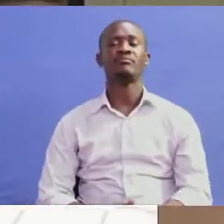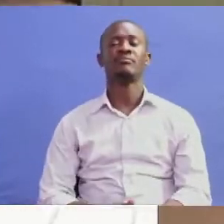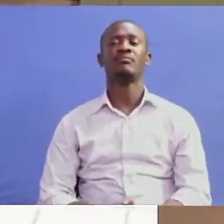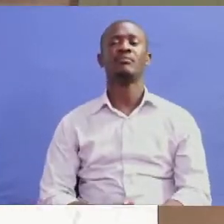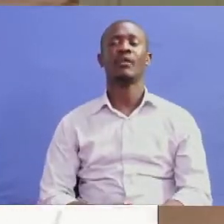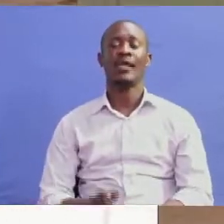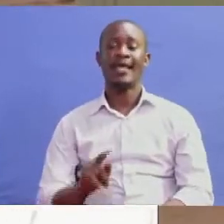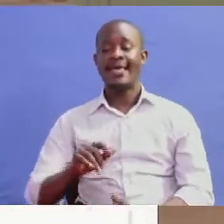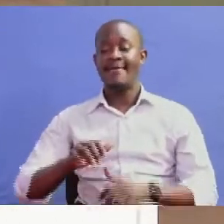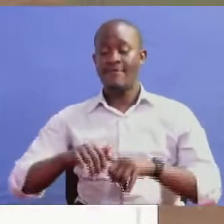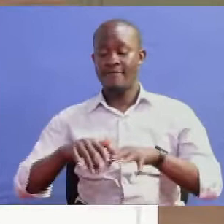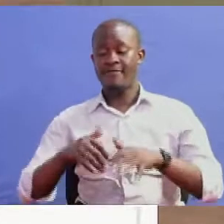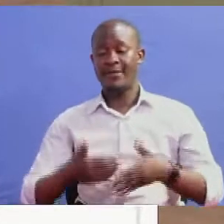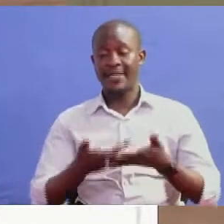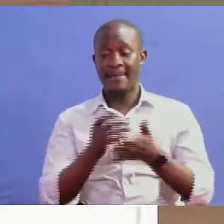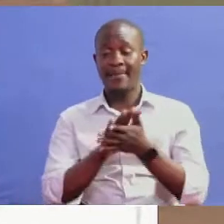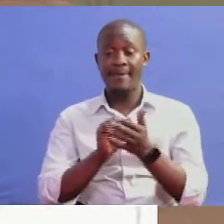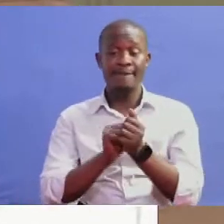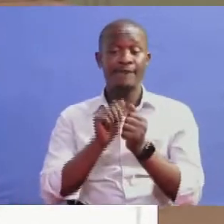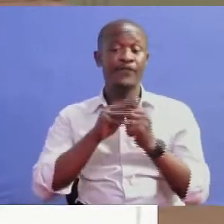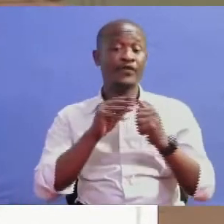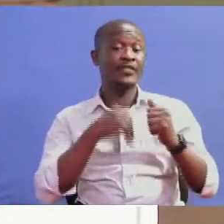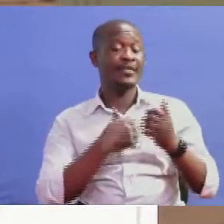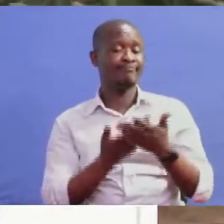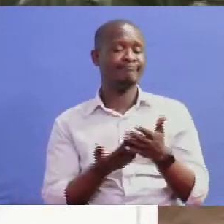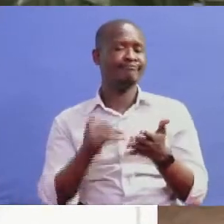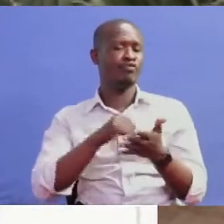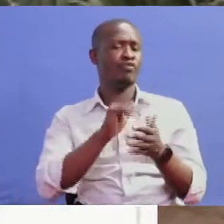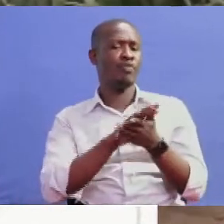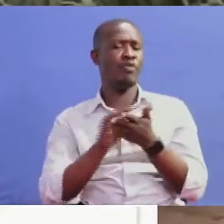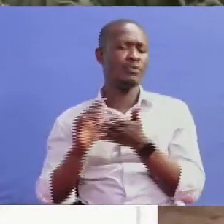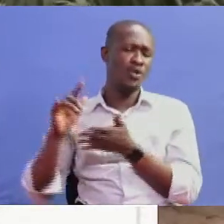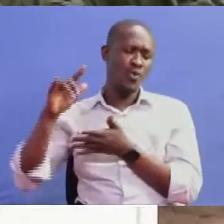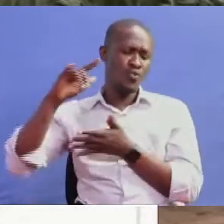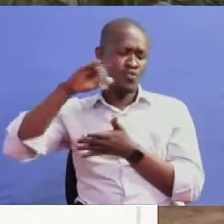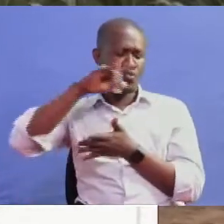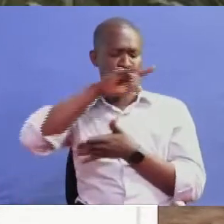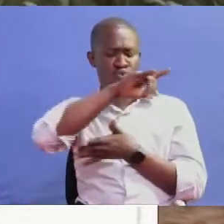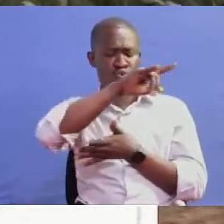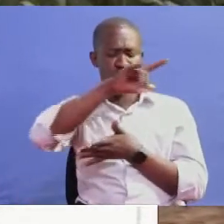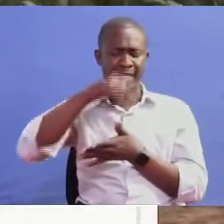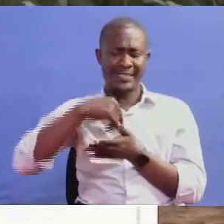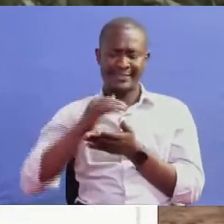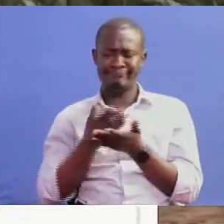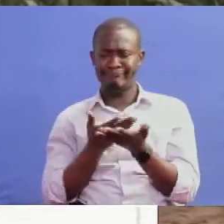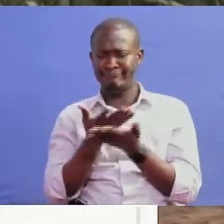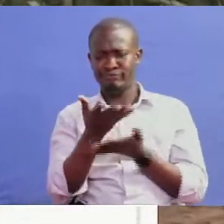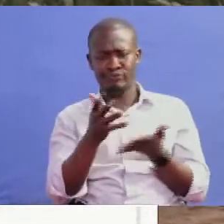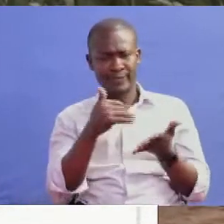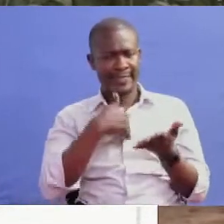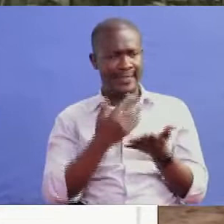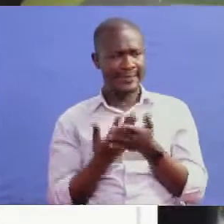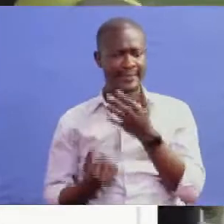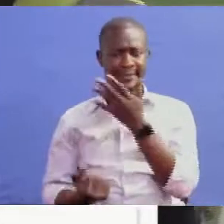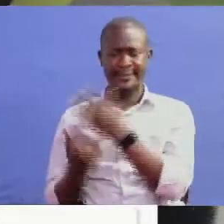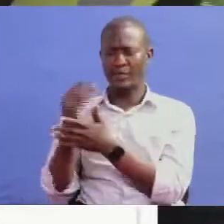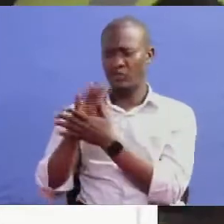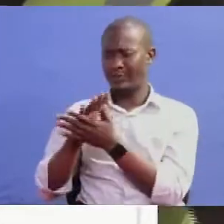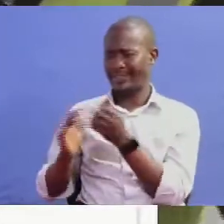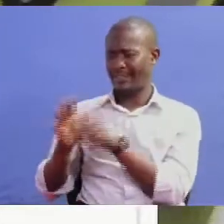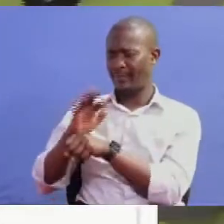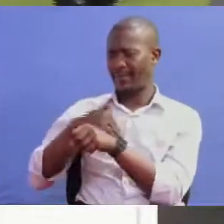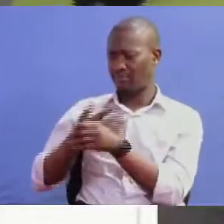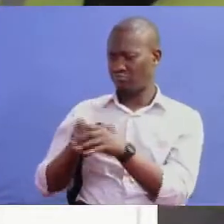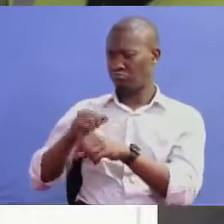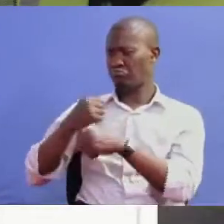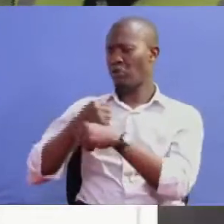The firm has provided 14 additional drones that will be used in spraying crops and spreading farm inputs, thus increasing capacity to enhance